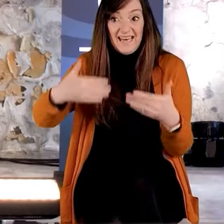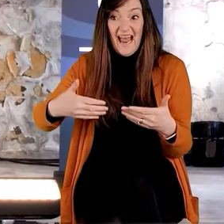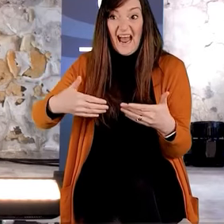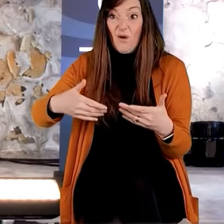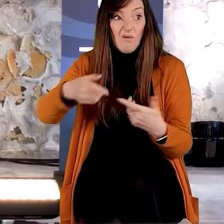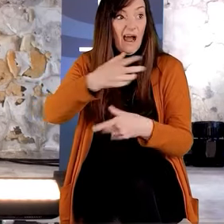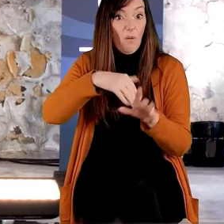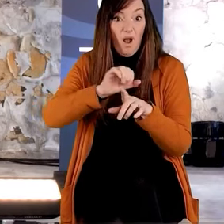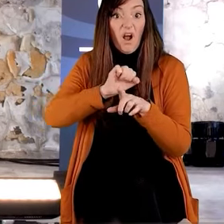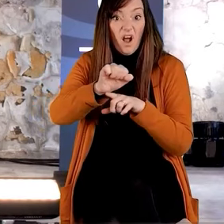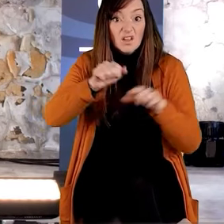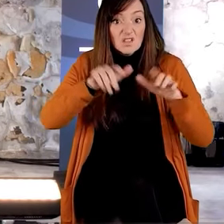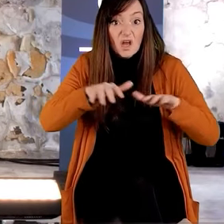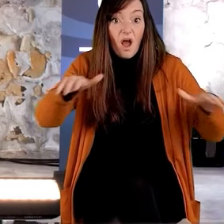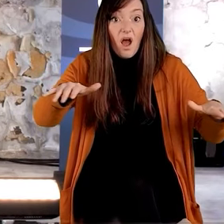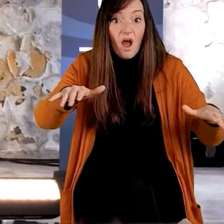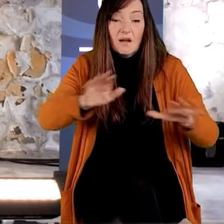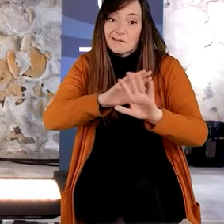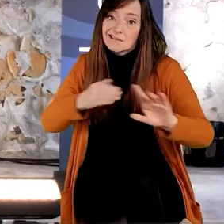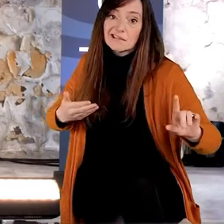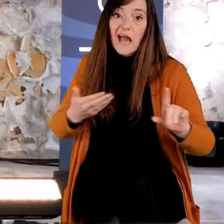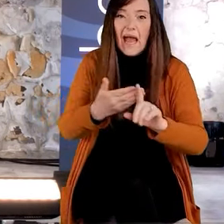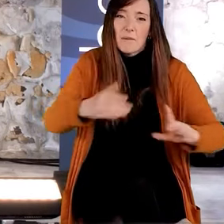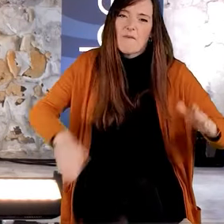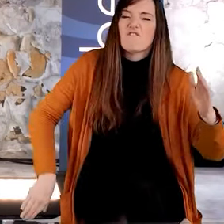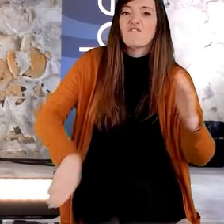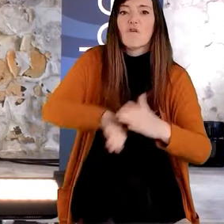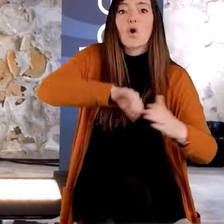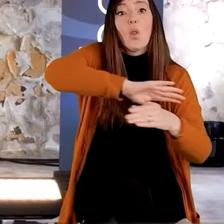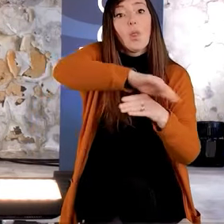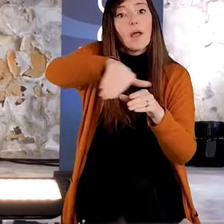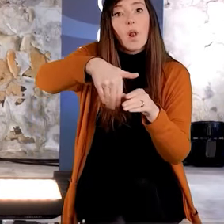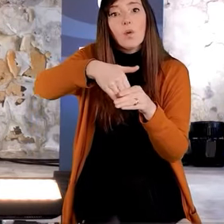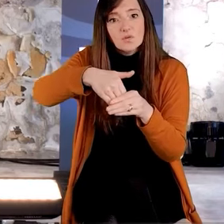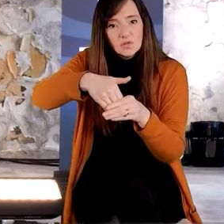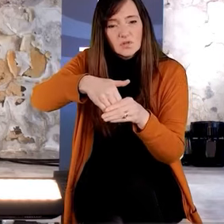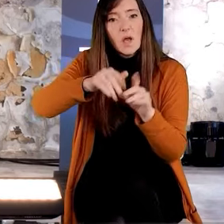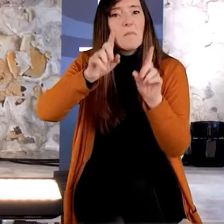of our day. We want inclusivity.